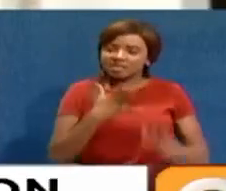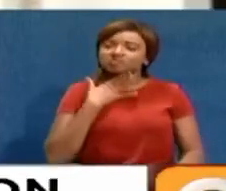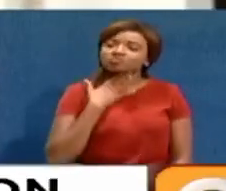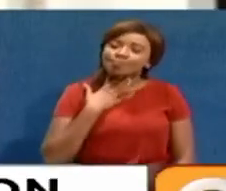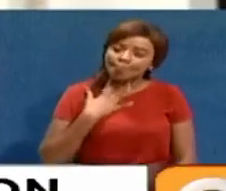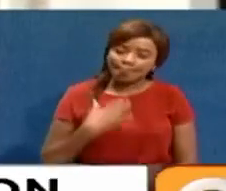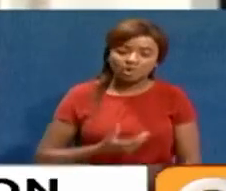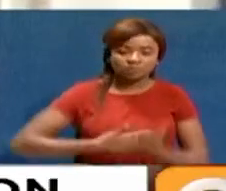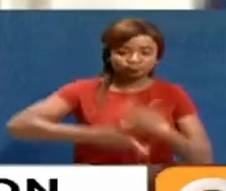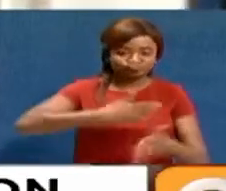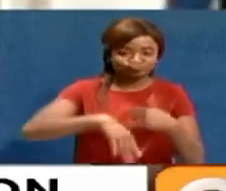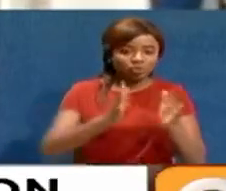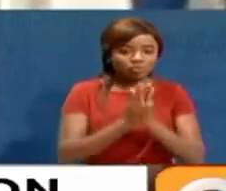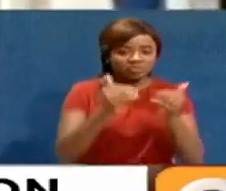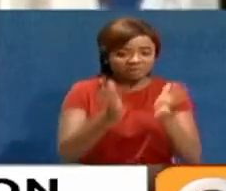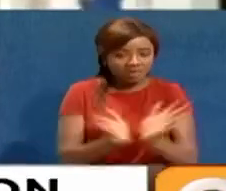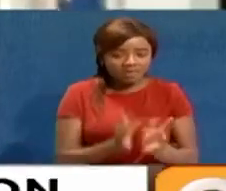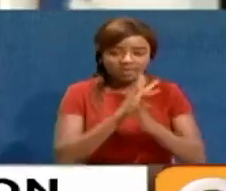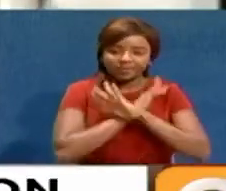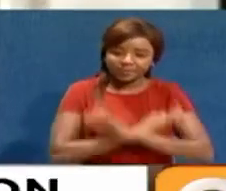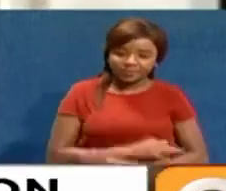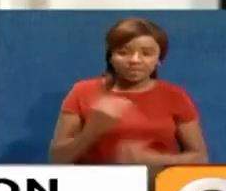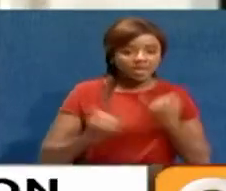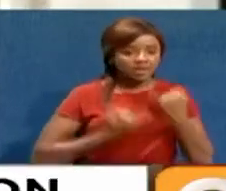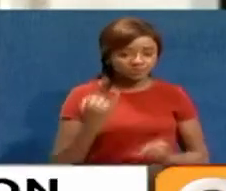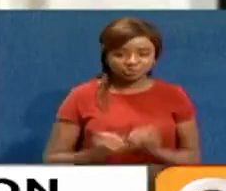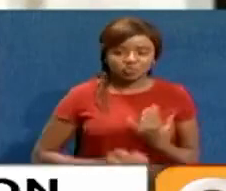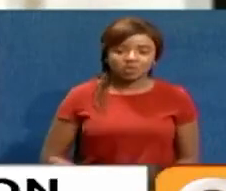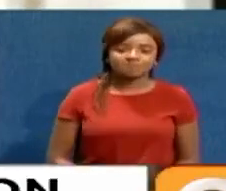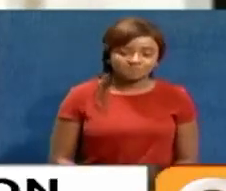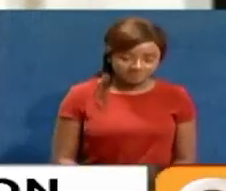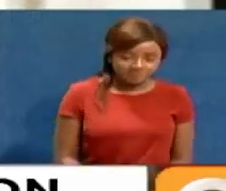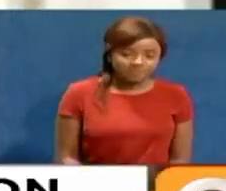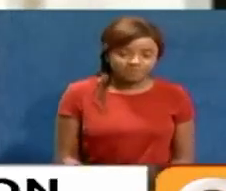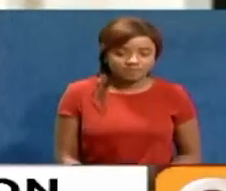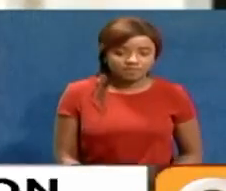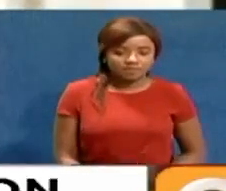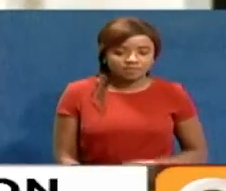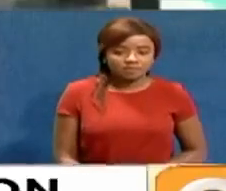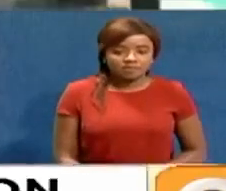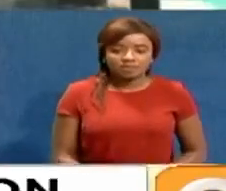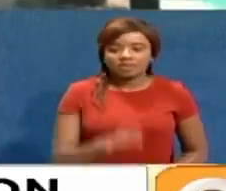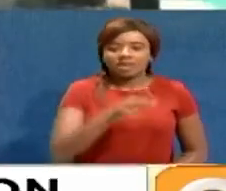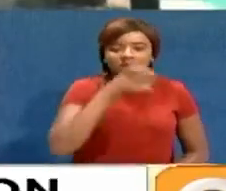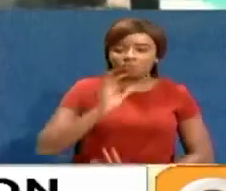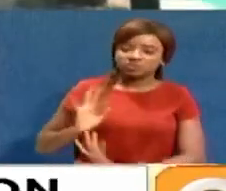kuwa na wakati wa kupumzika, wakati wa kufurahi, wakati wa kuungana na familia zao katika fuo za